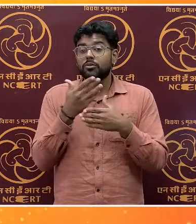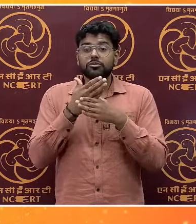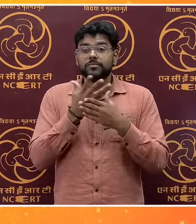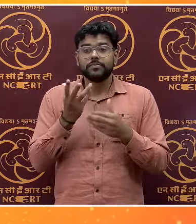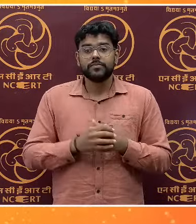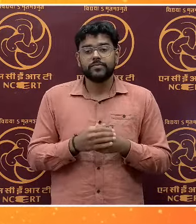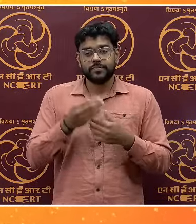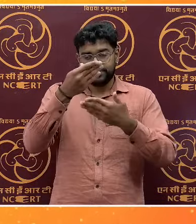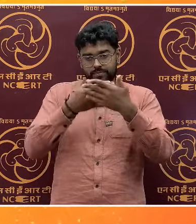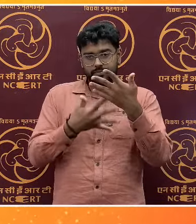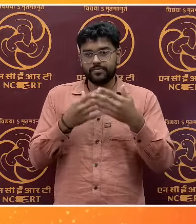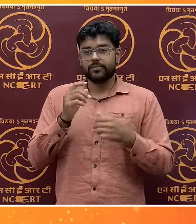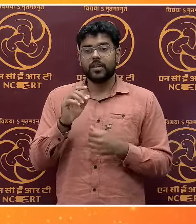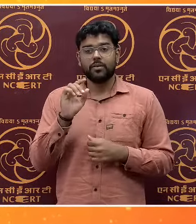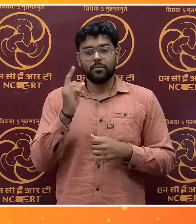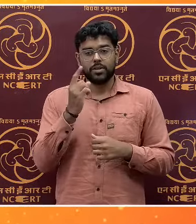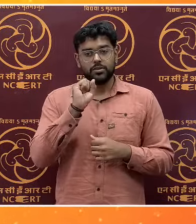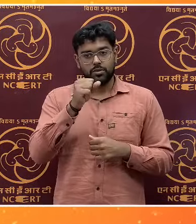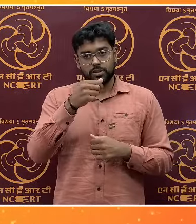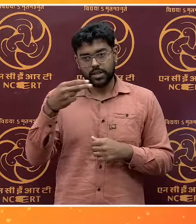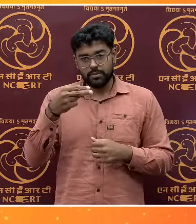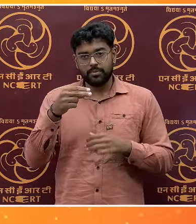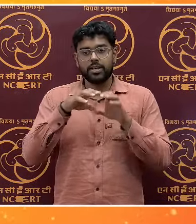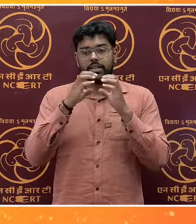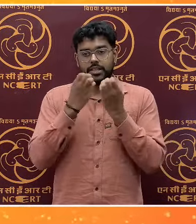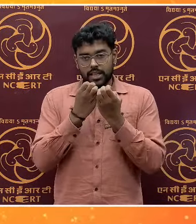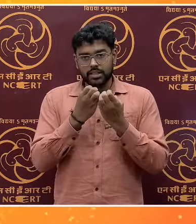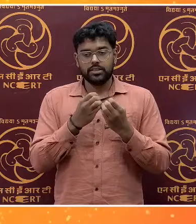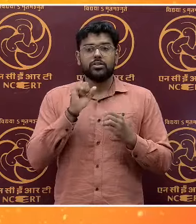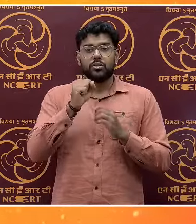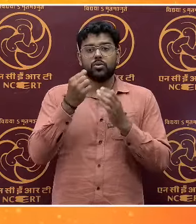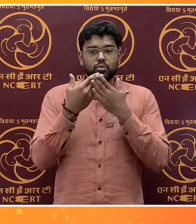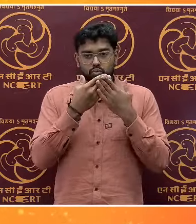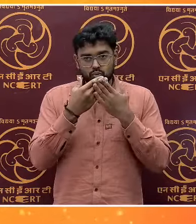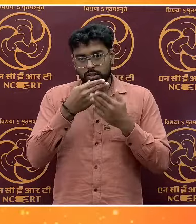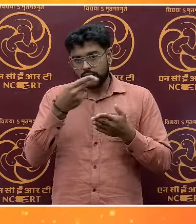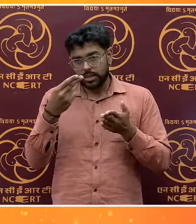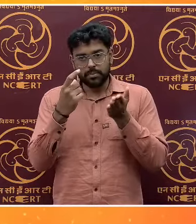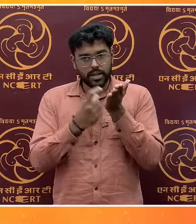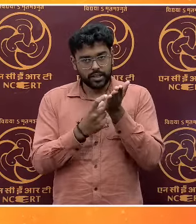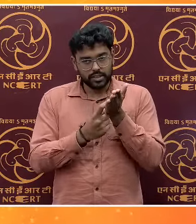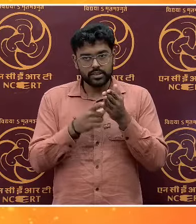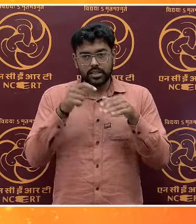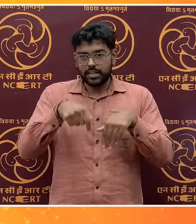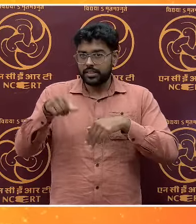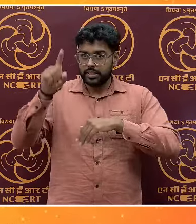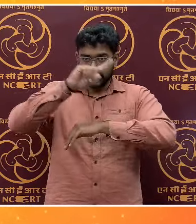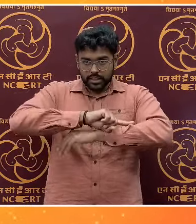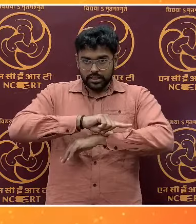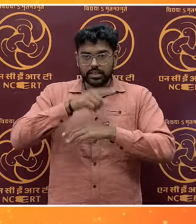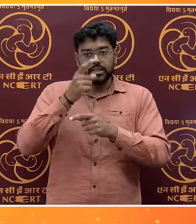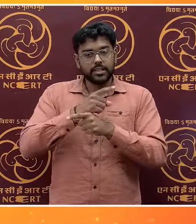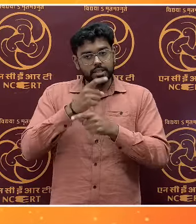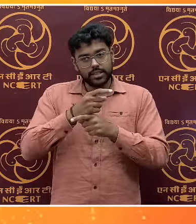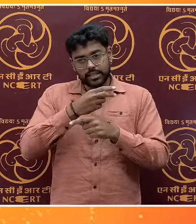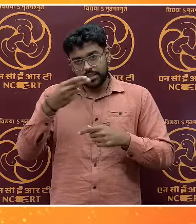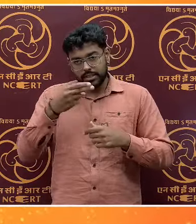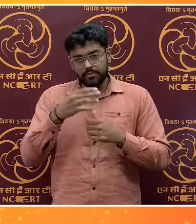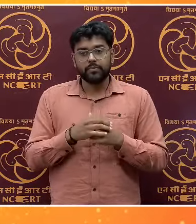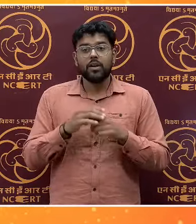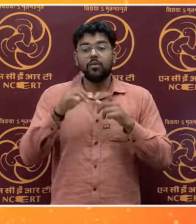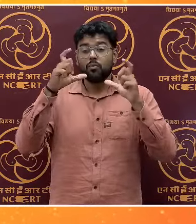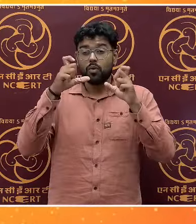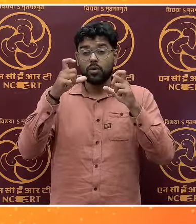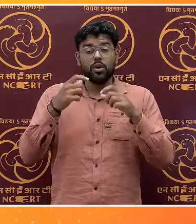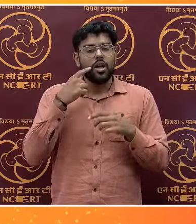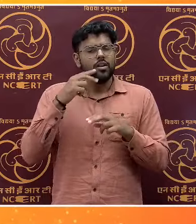this format. Write your name, your class, school name and address, date of the session, teacher's name, and the photograph, which